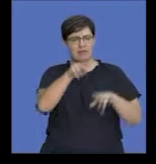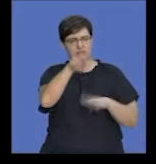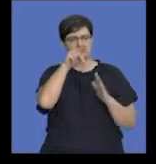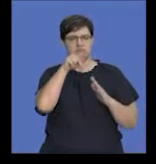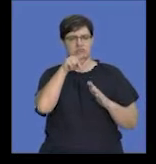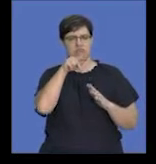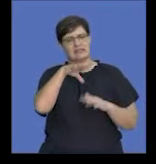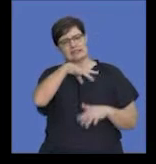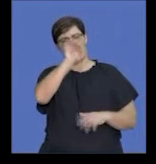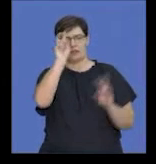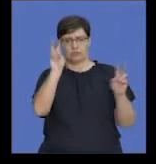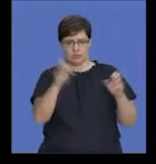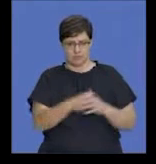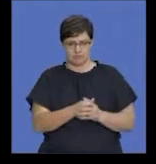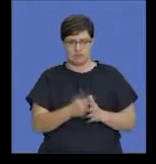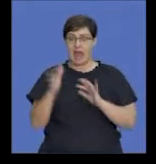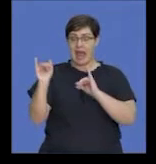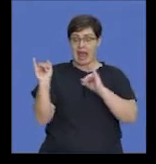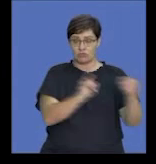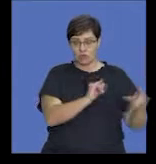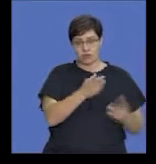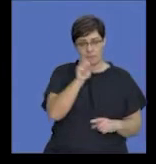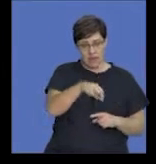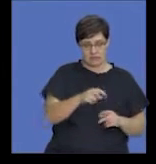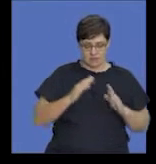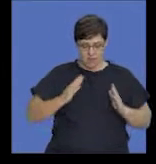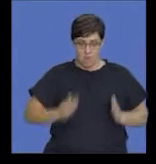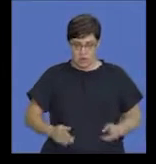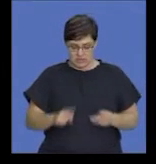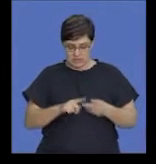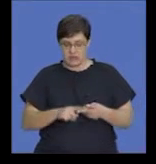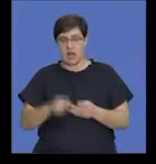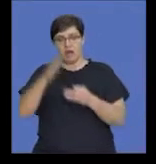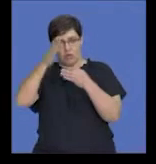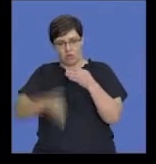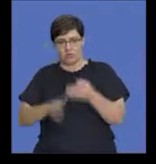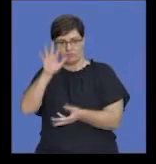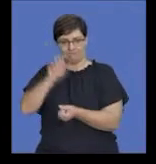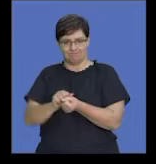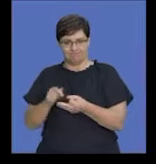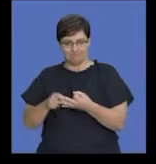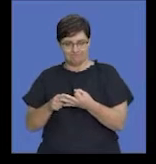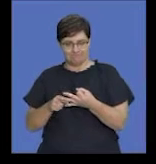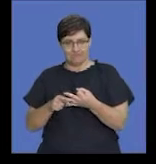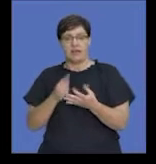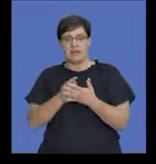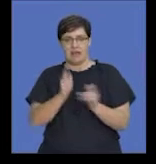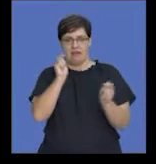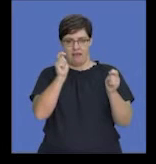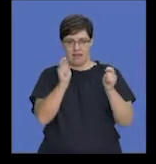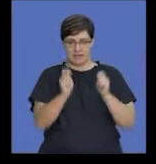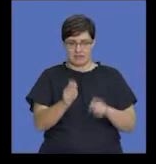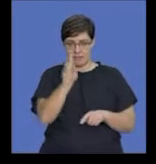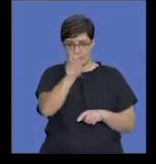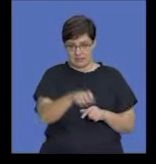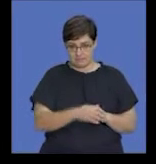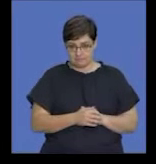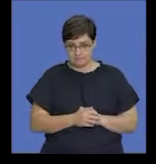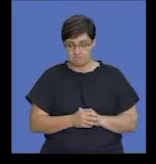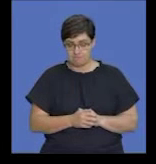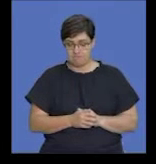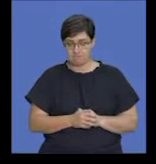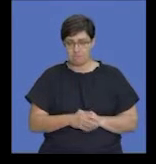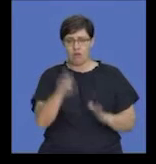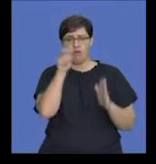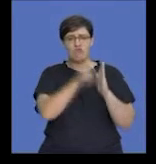you've selected. Remember, you need to have your introduction, your body, and a conclusion, and you also need to edit.